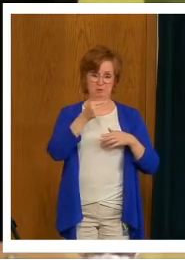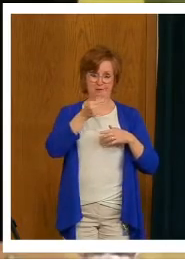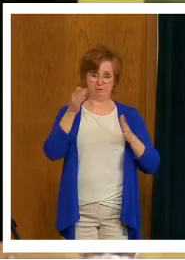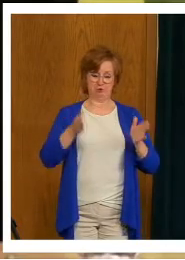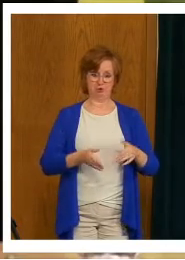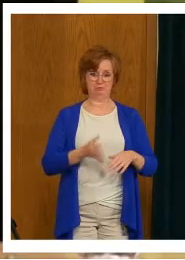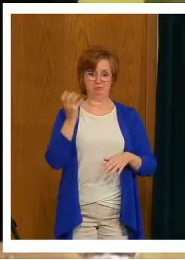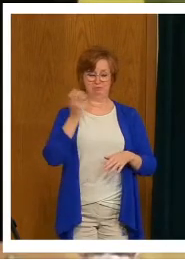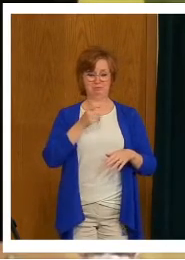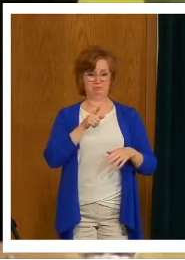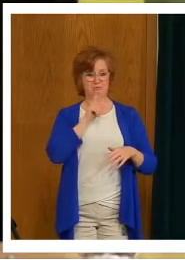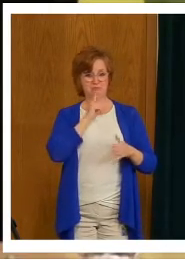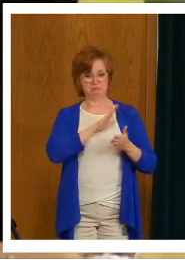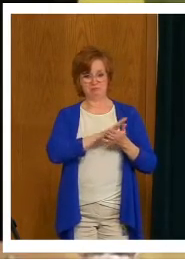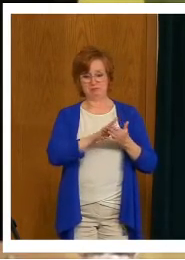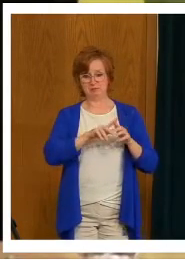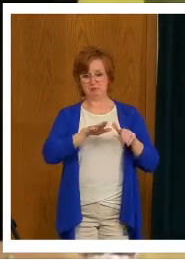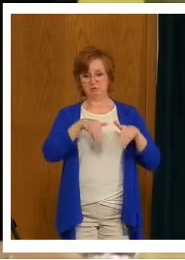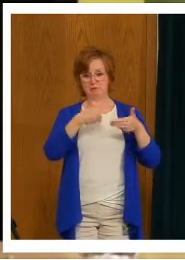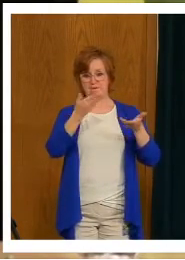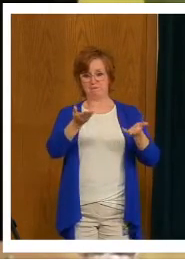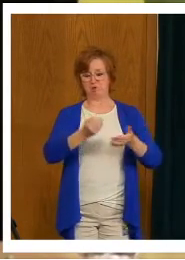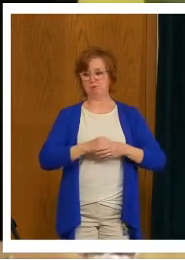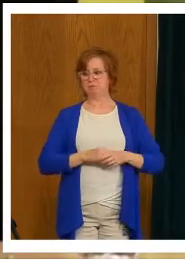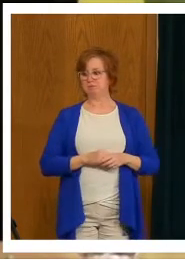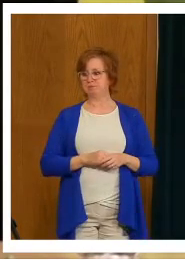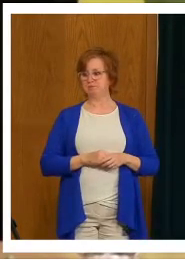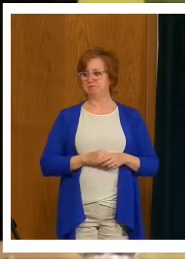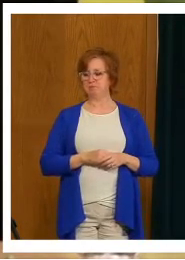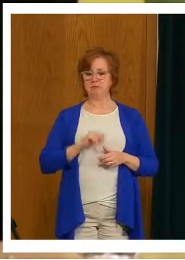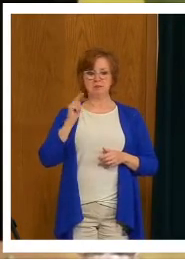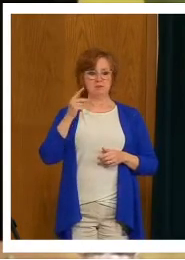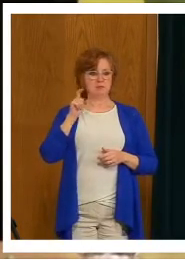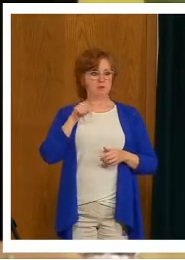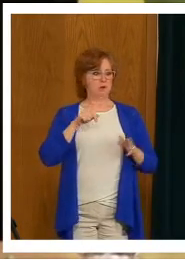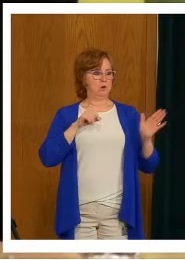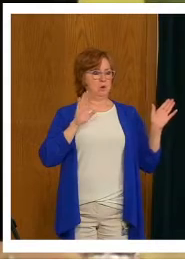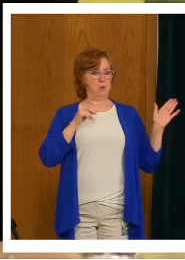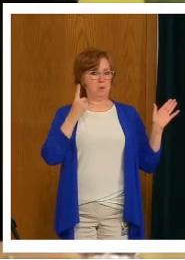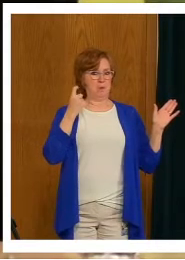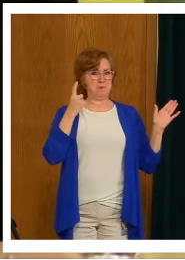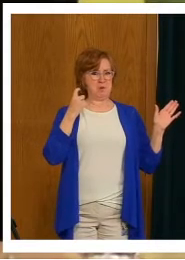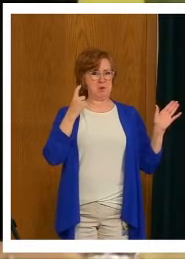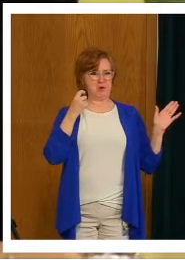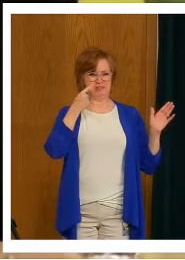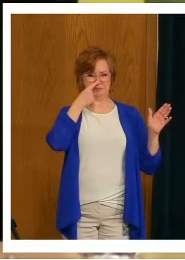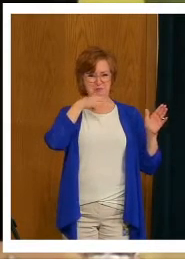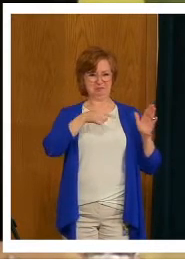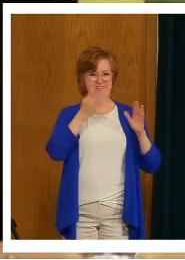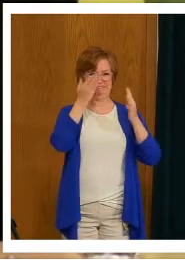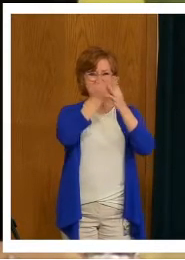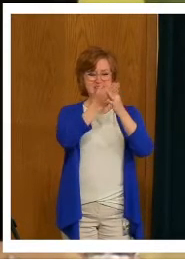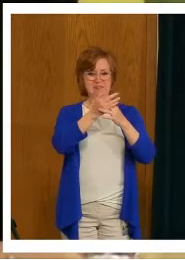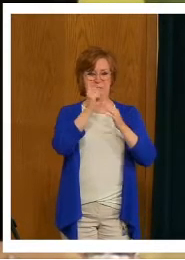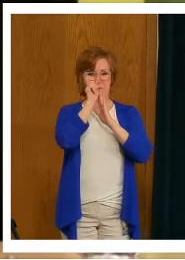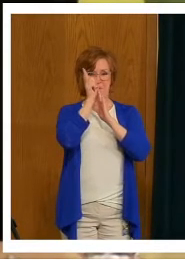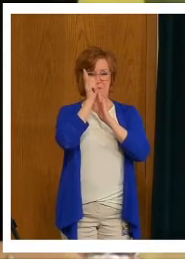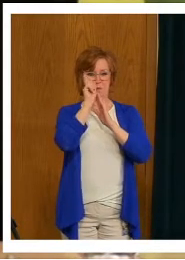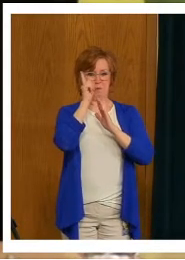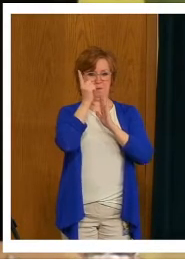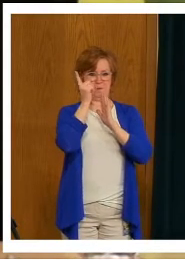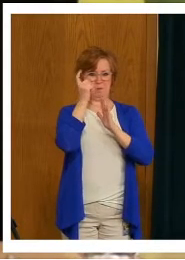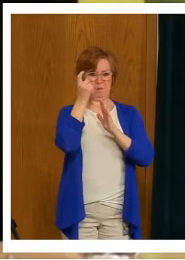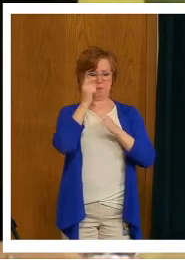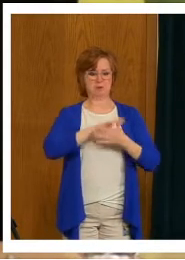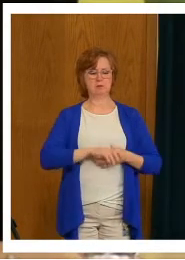their generosity. Do you have a follow-up, Julia? Julia, sorry, Julia, if I could just add, I know many